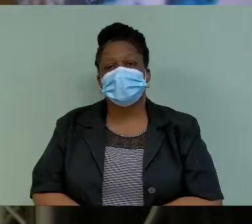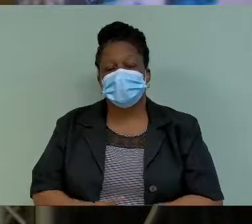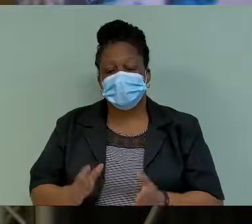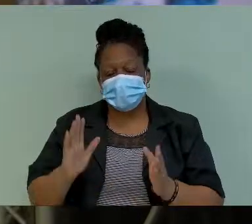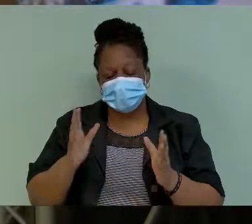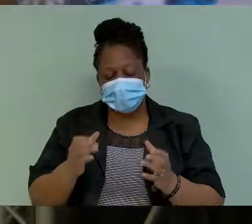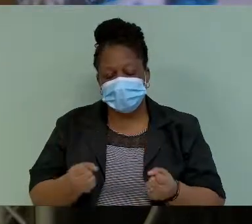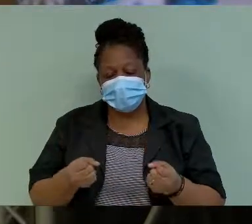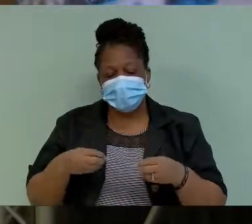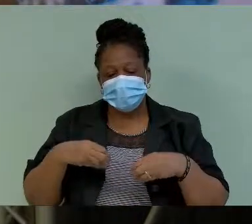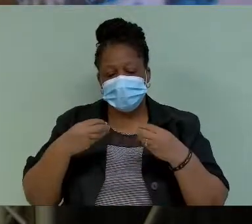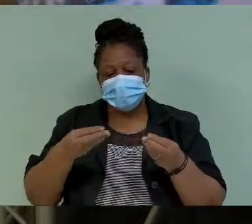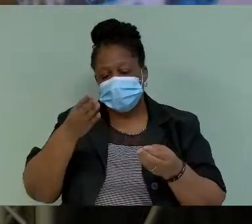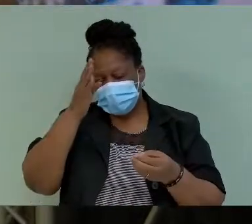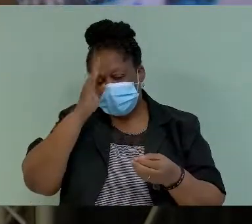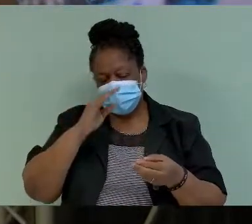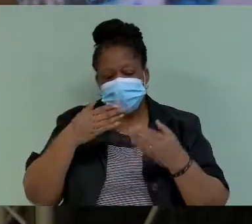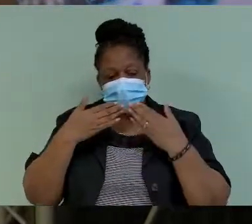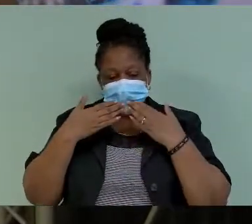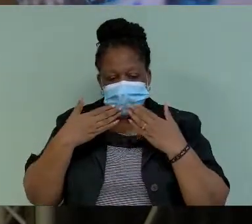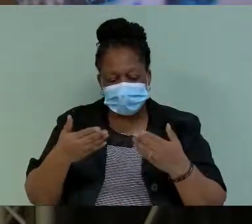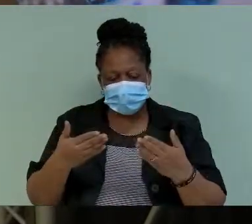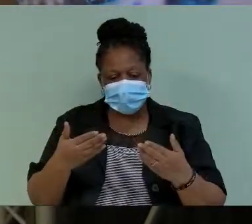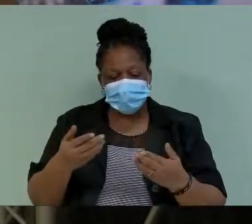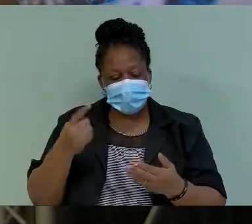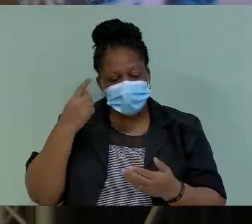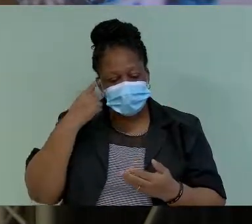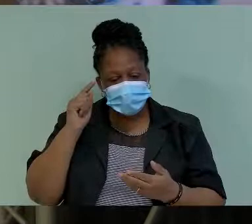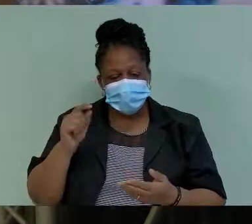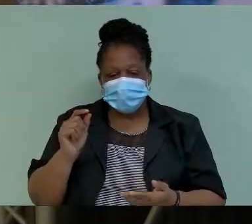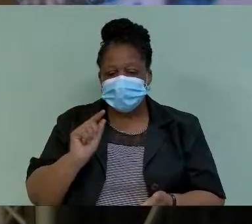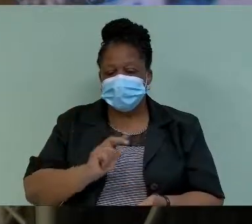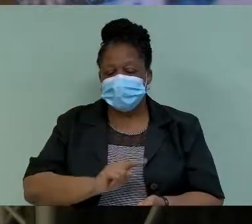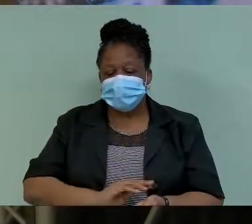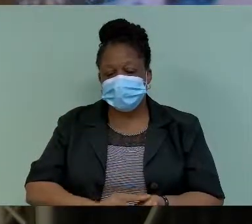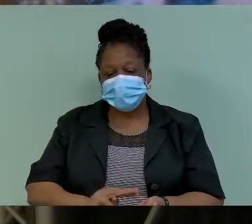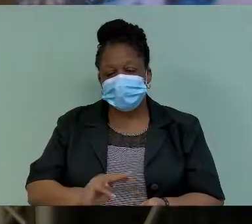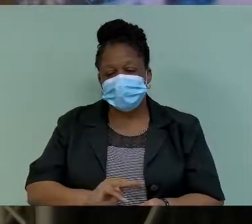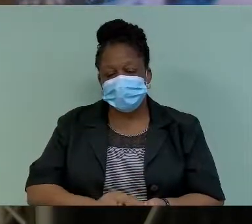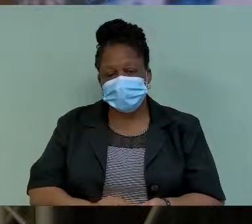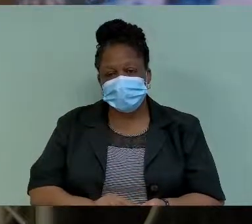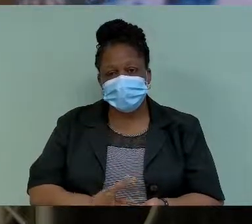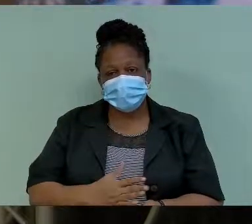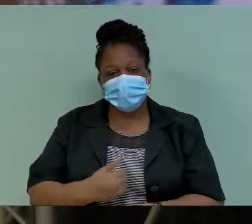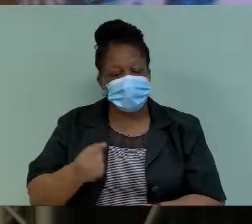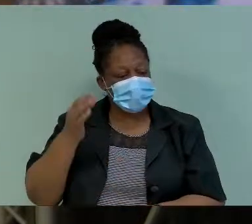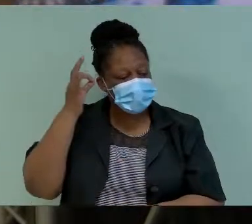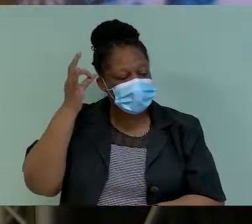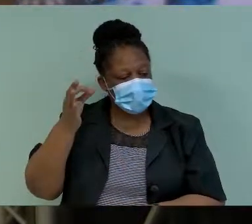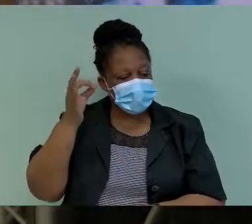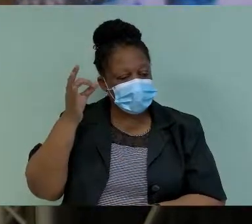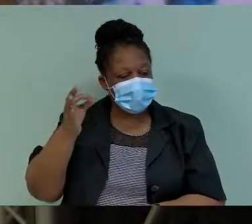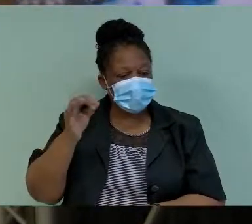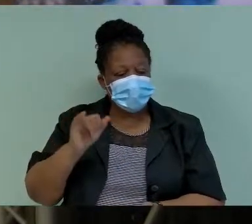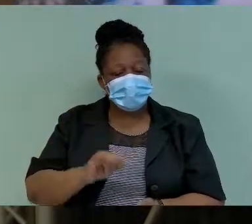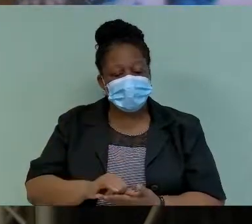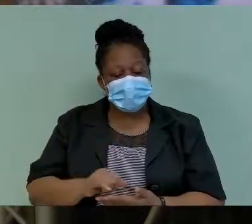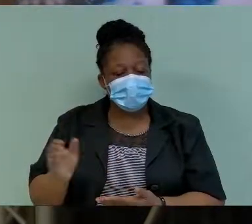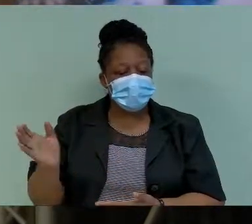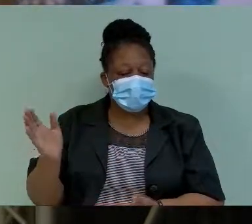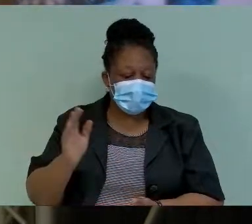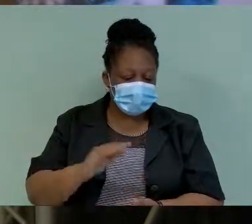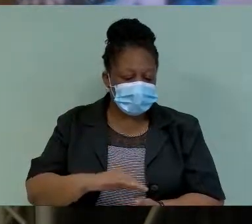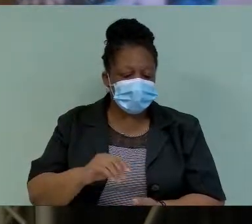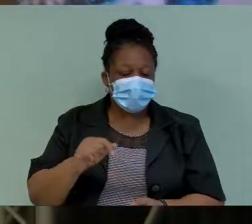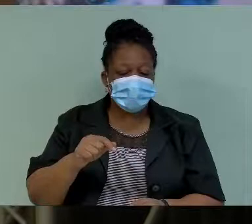God thanks for his grace and for the faith by which we have safely come this